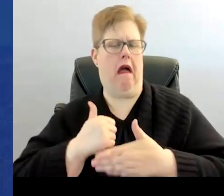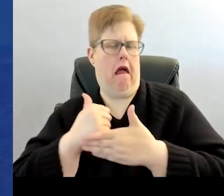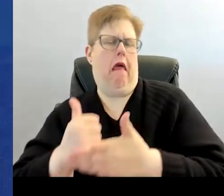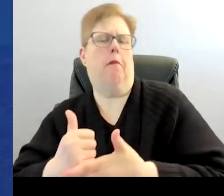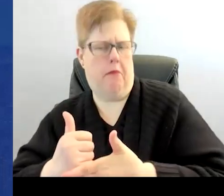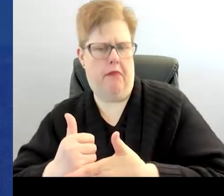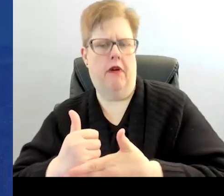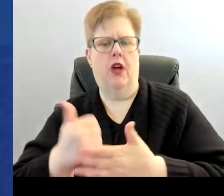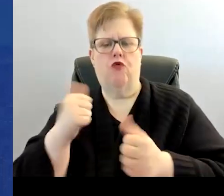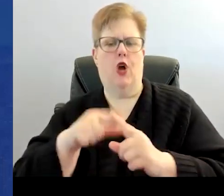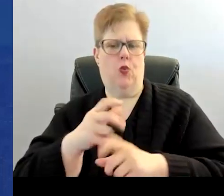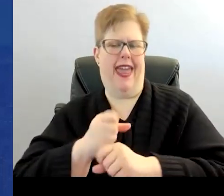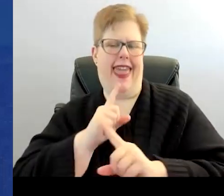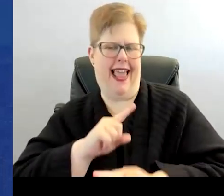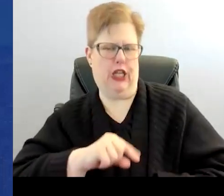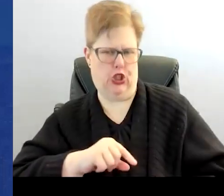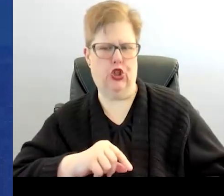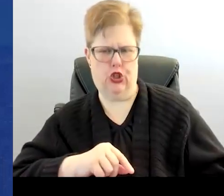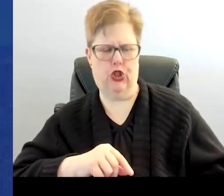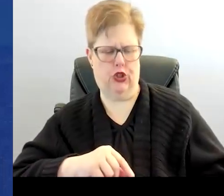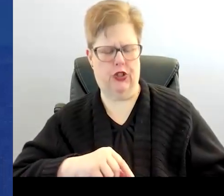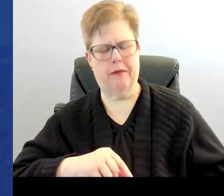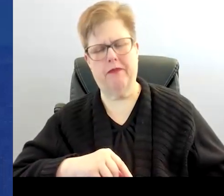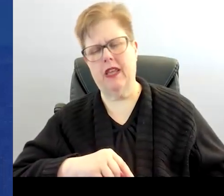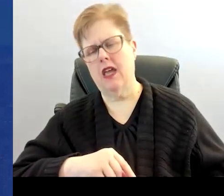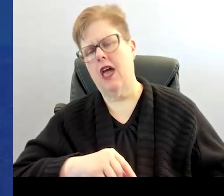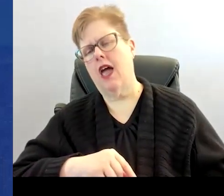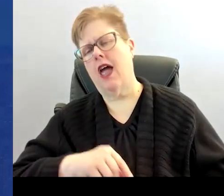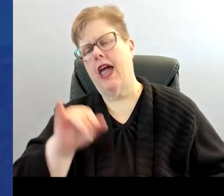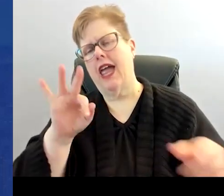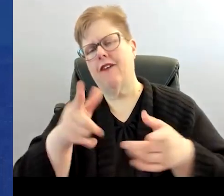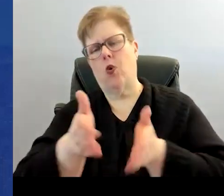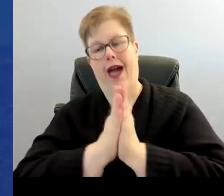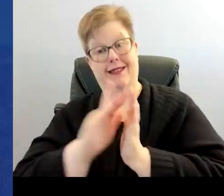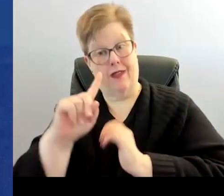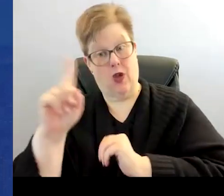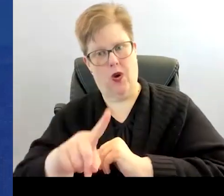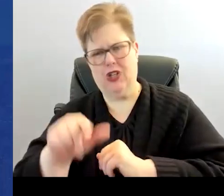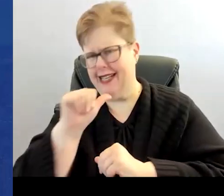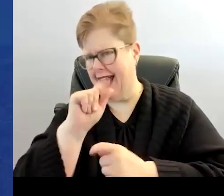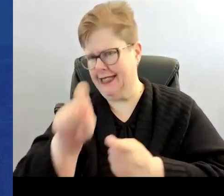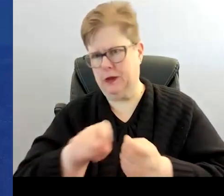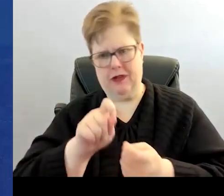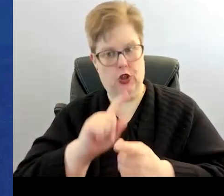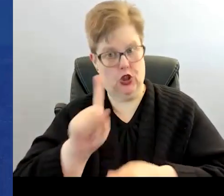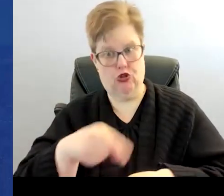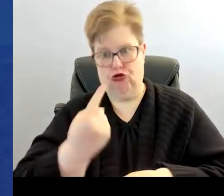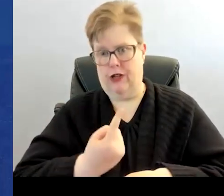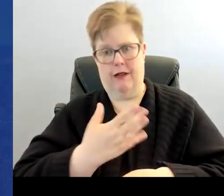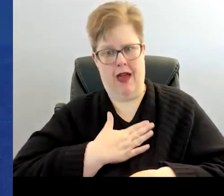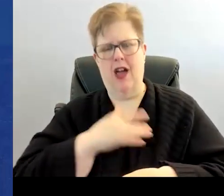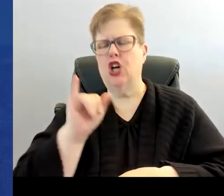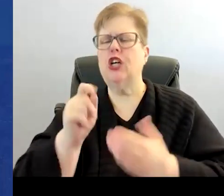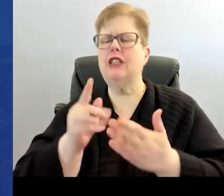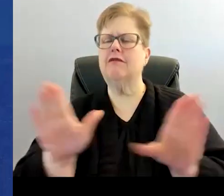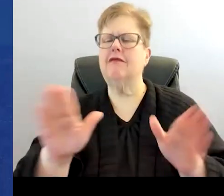facilitate getting an answer. If you are asking a question that's not specific to just you, it's just a how do I